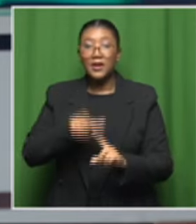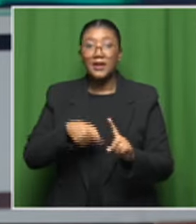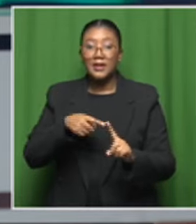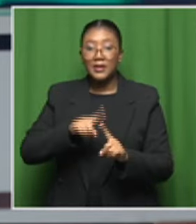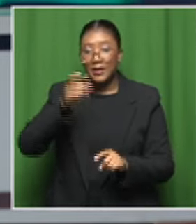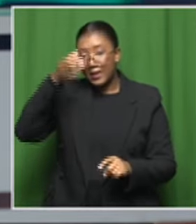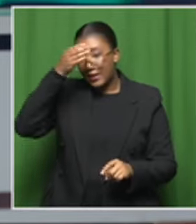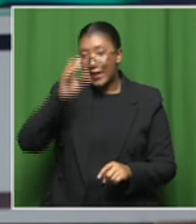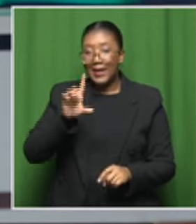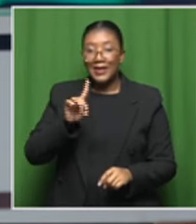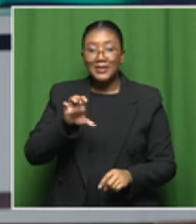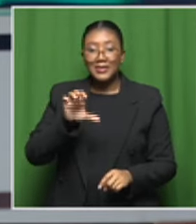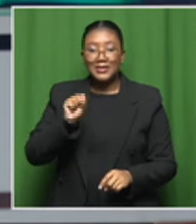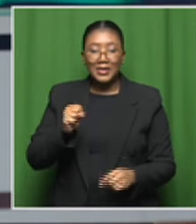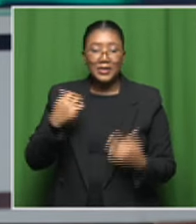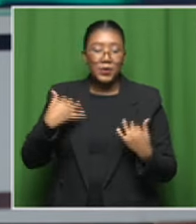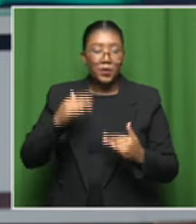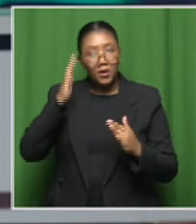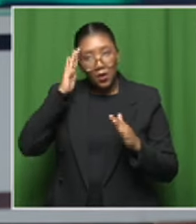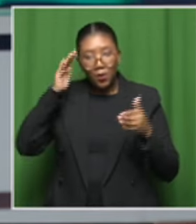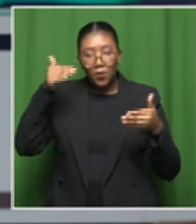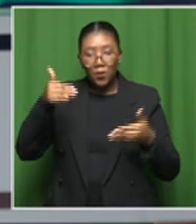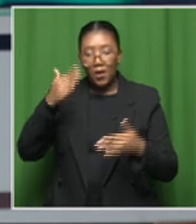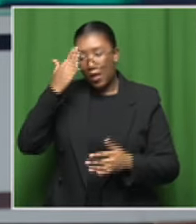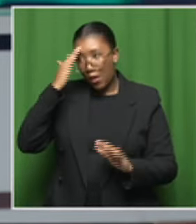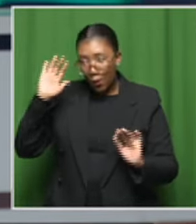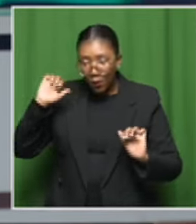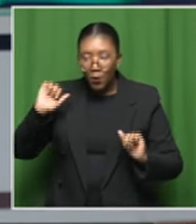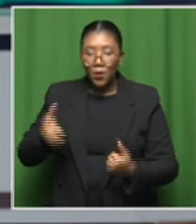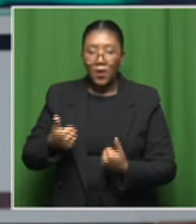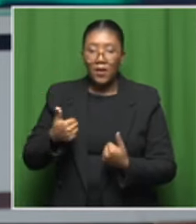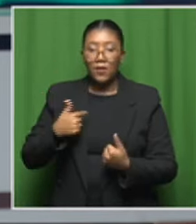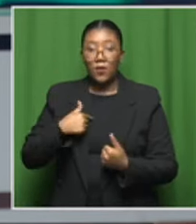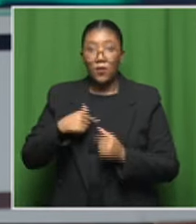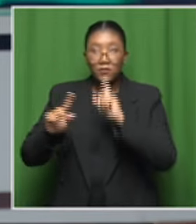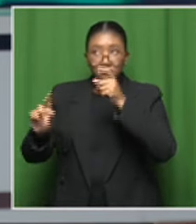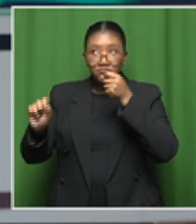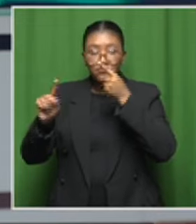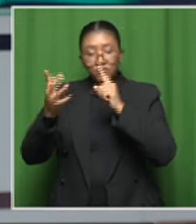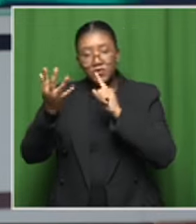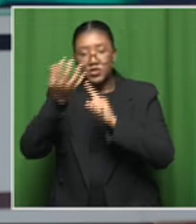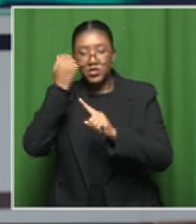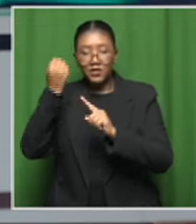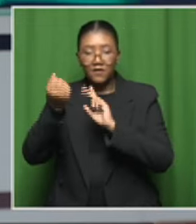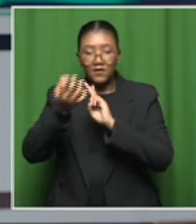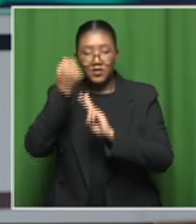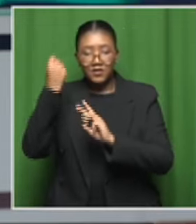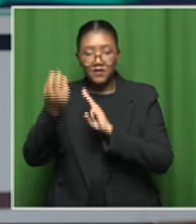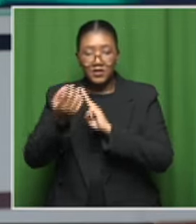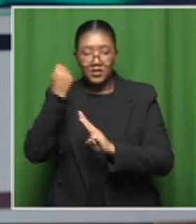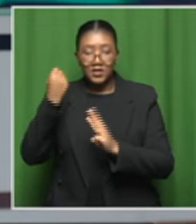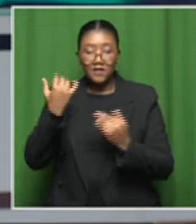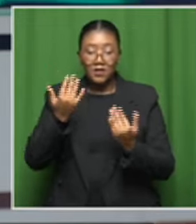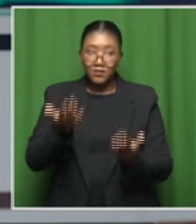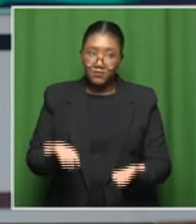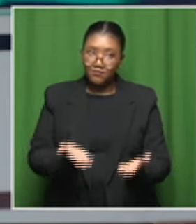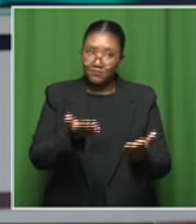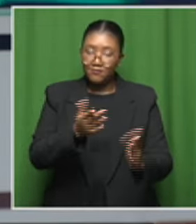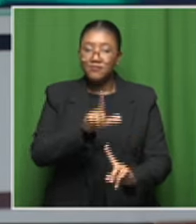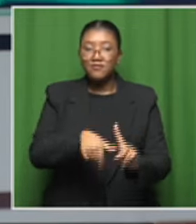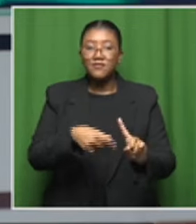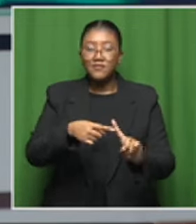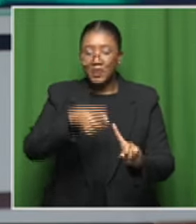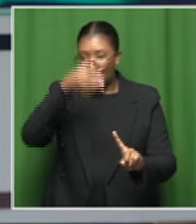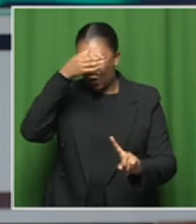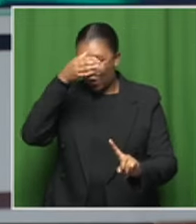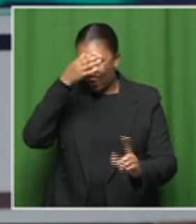very much focused. She knows exactly what it is that she wants to achieve. And we have left everything in her very, very much capable